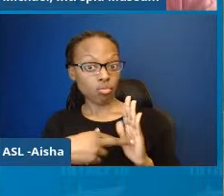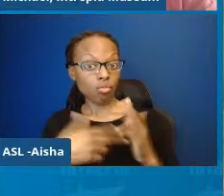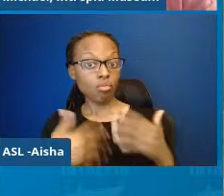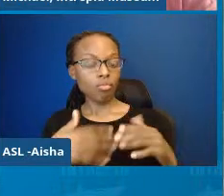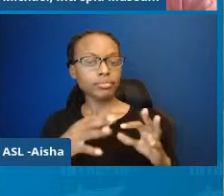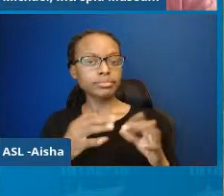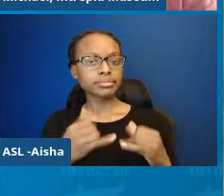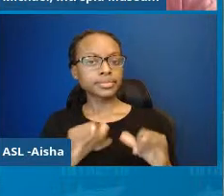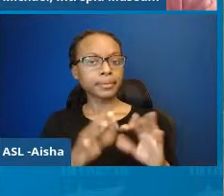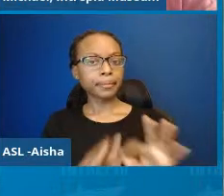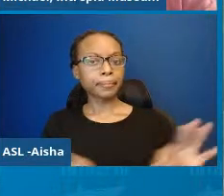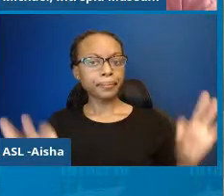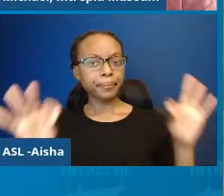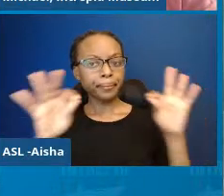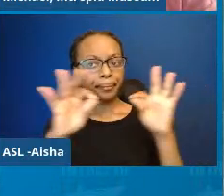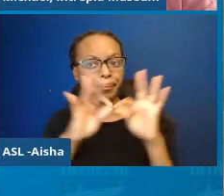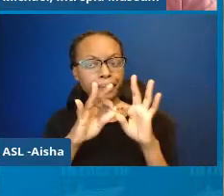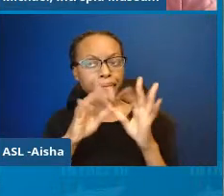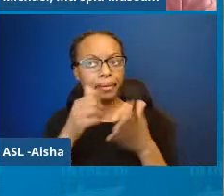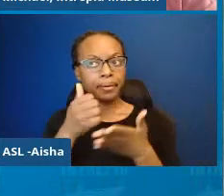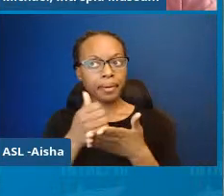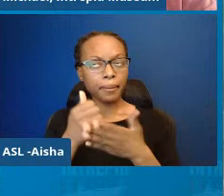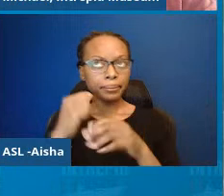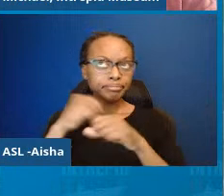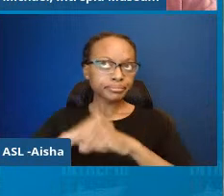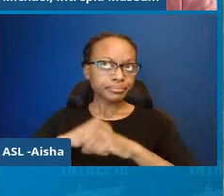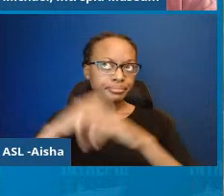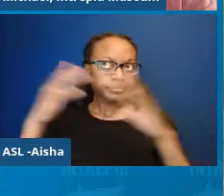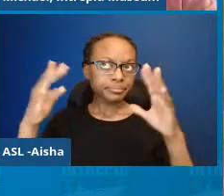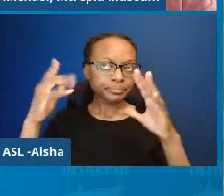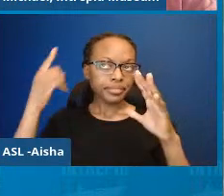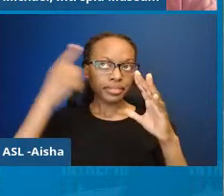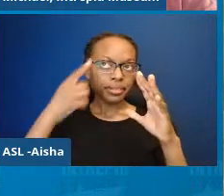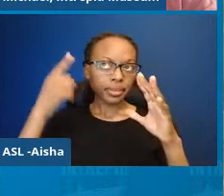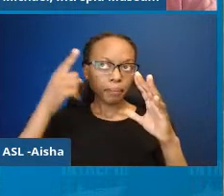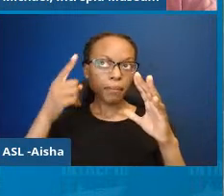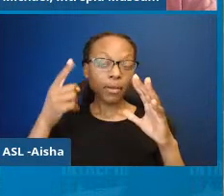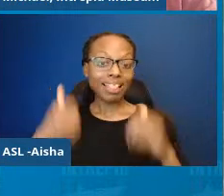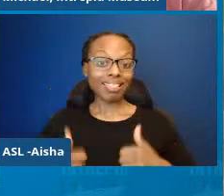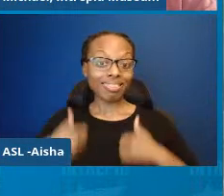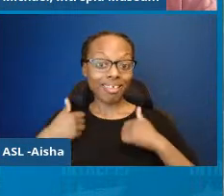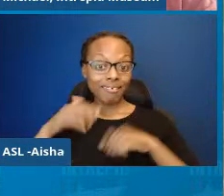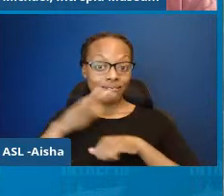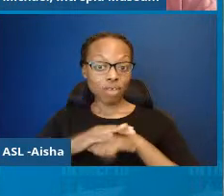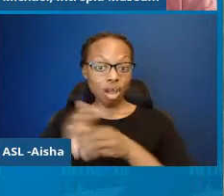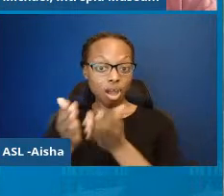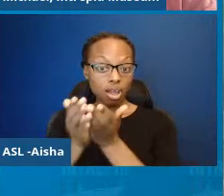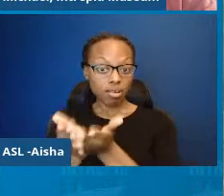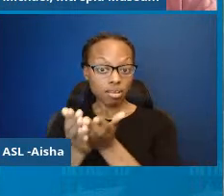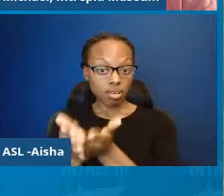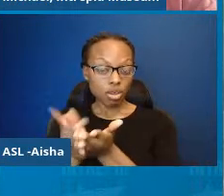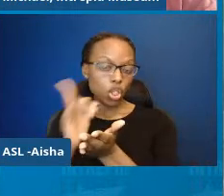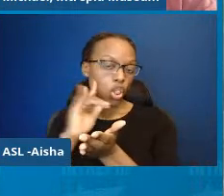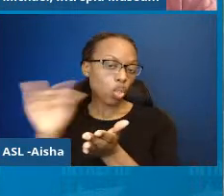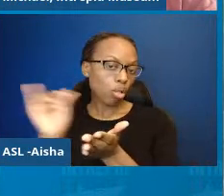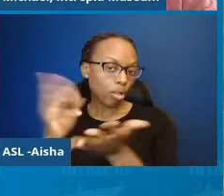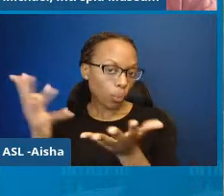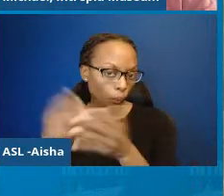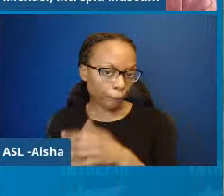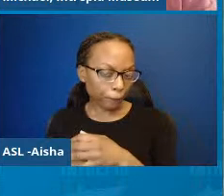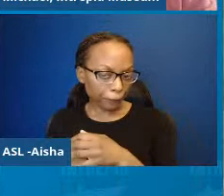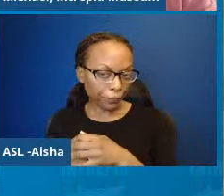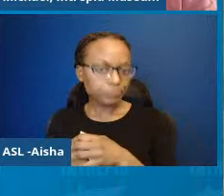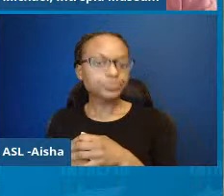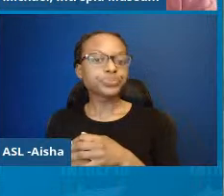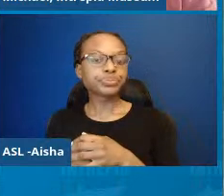thinking about what Intrepid, the Intrepid experience was. So I'm going to bring us back to